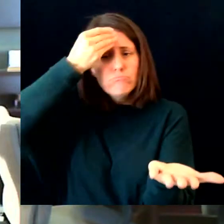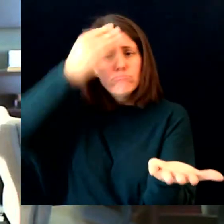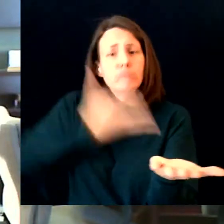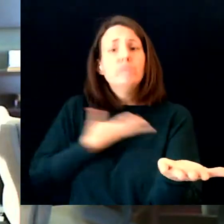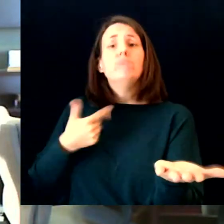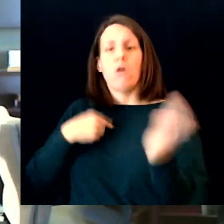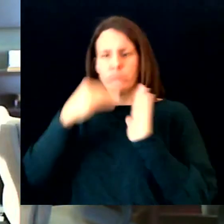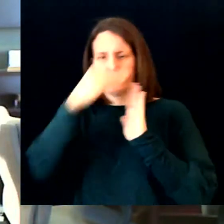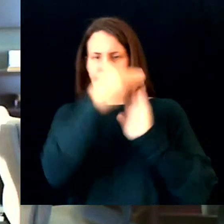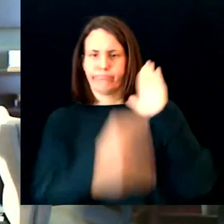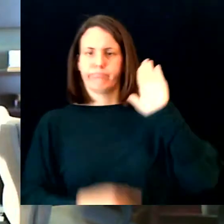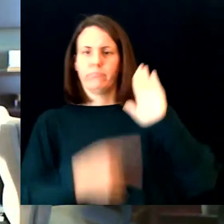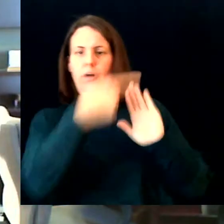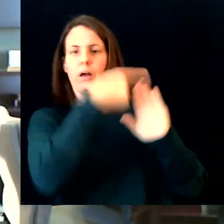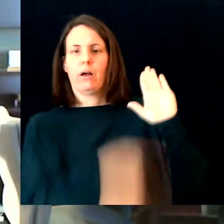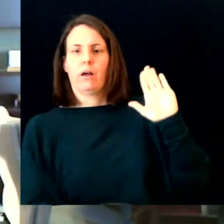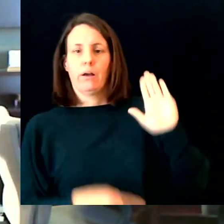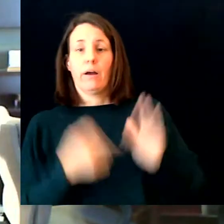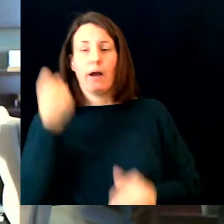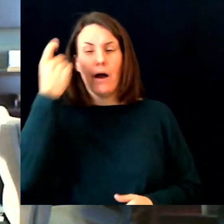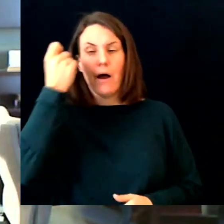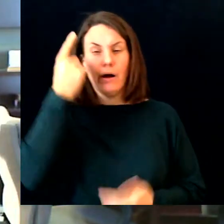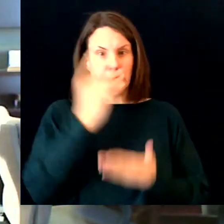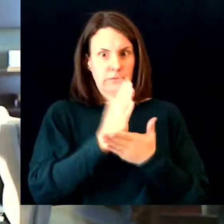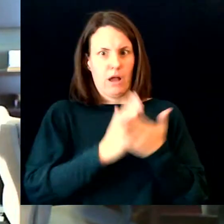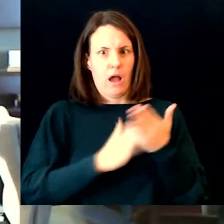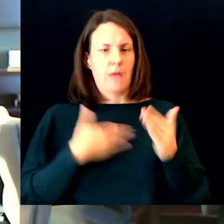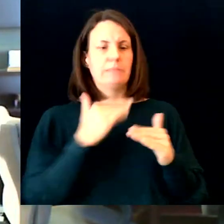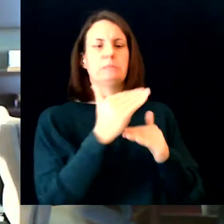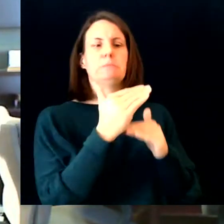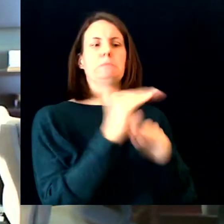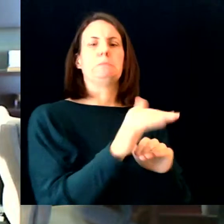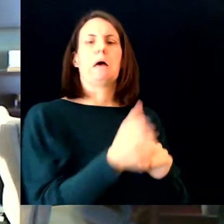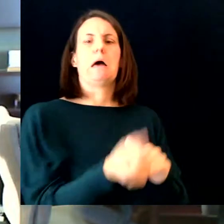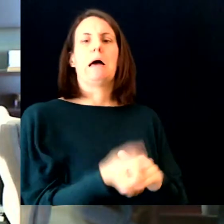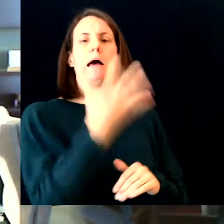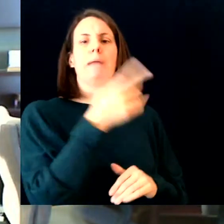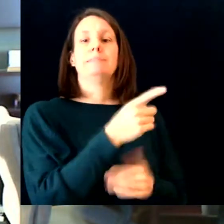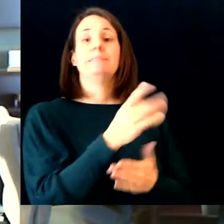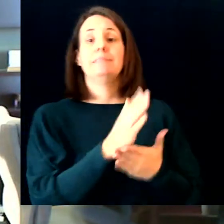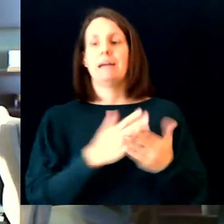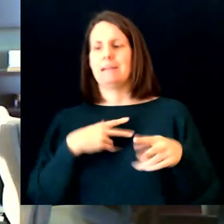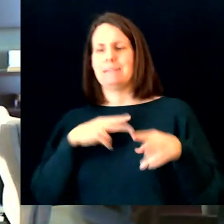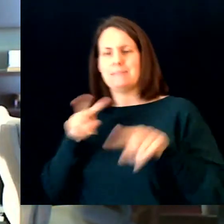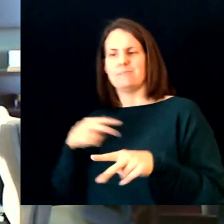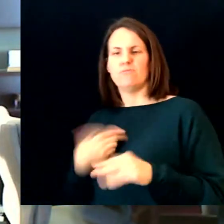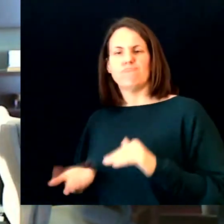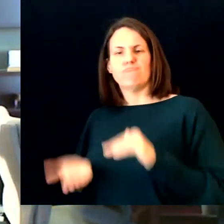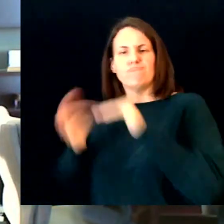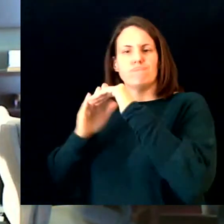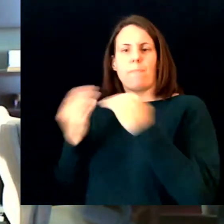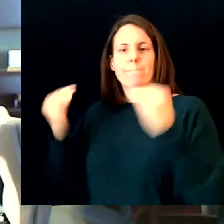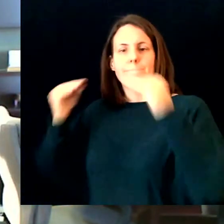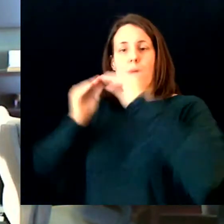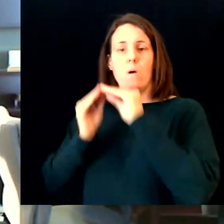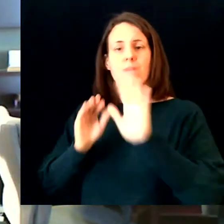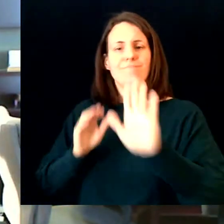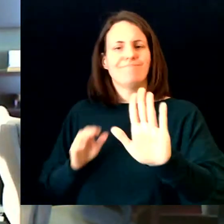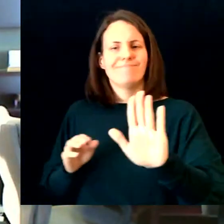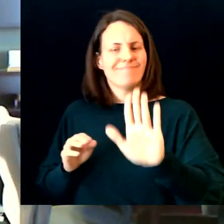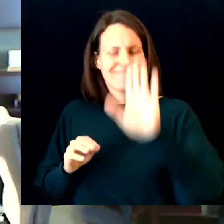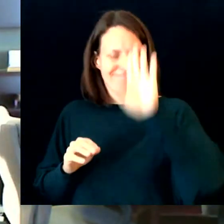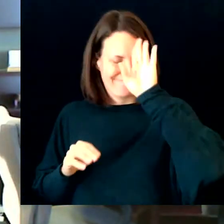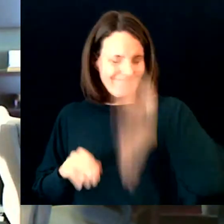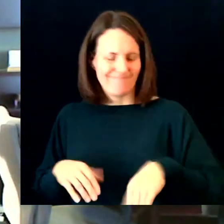others ordered more, and so we did have to make some adjustments in what some of the requests were as compared to what we